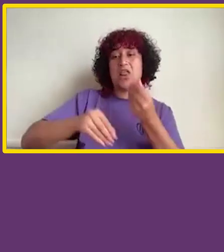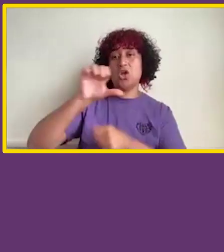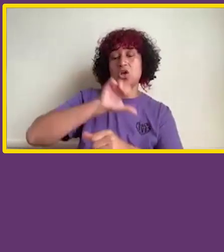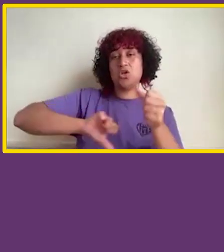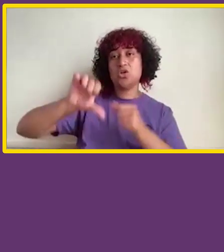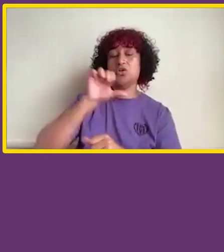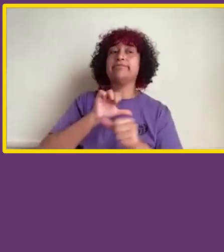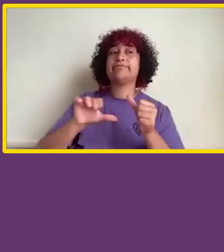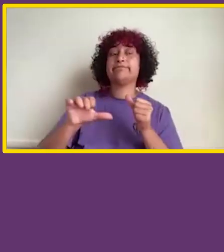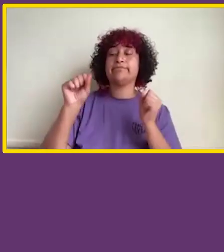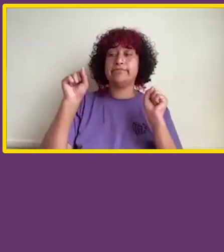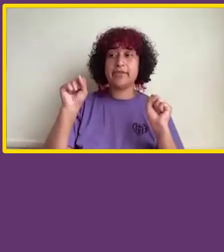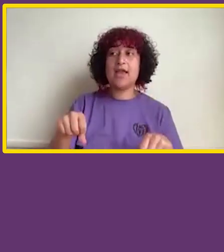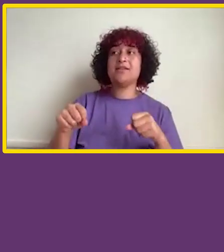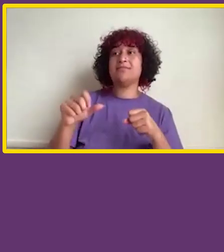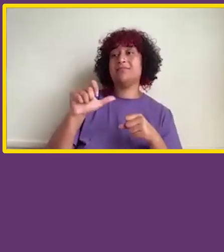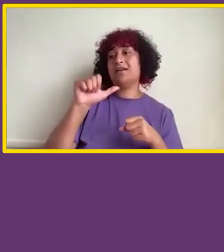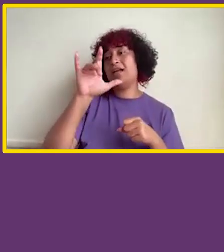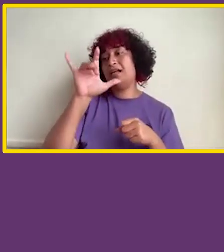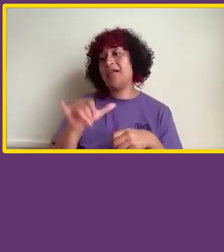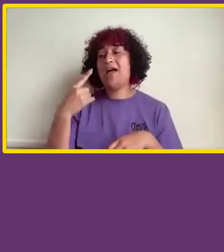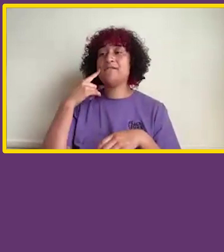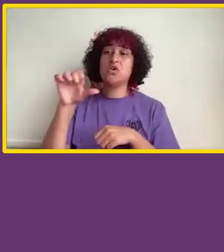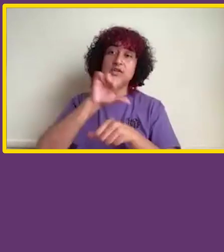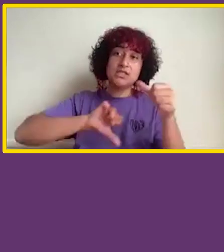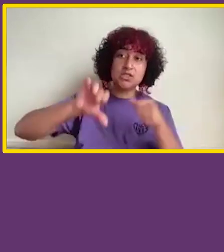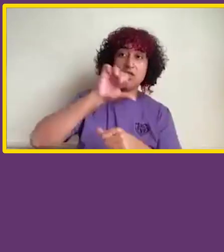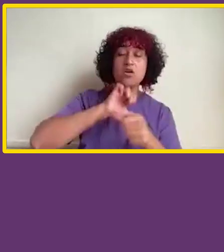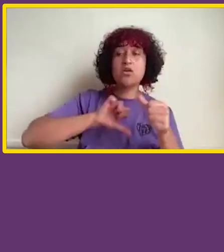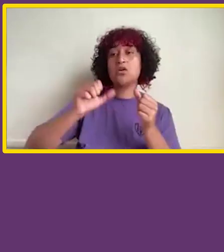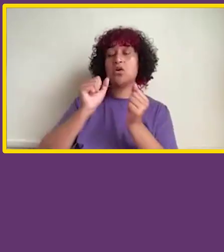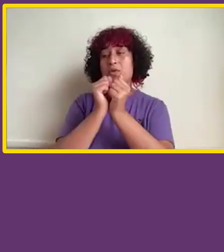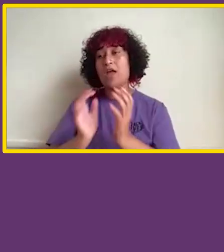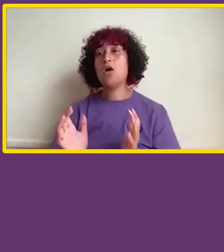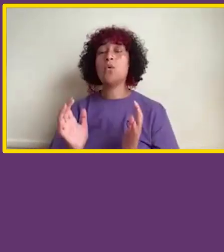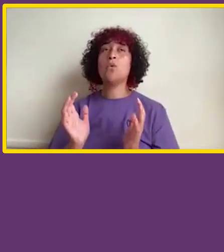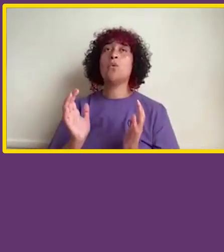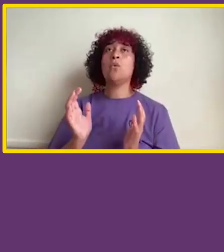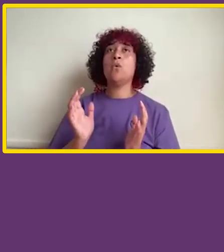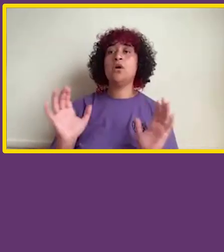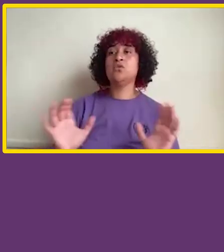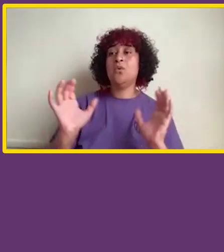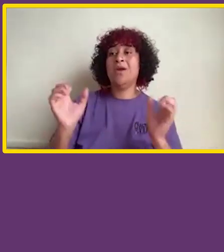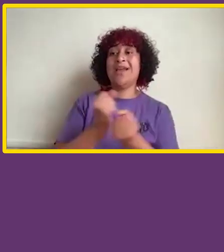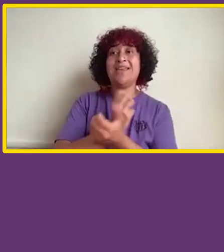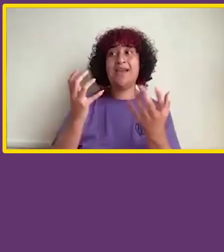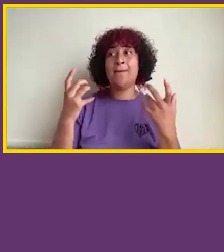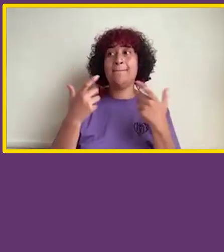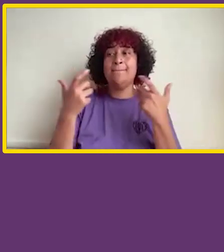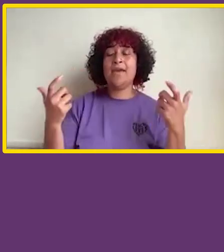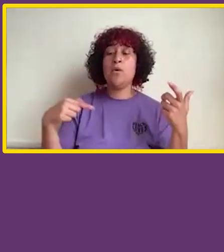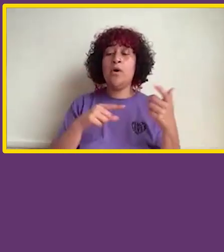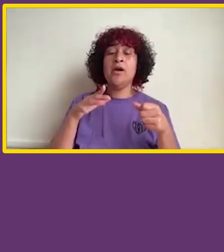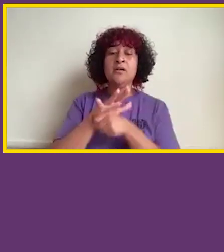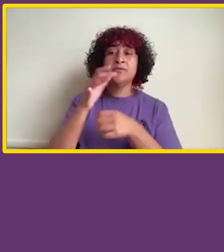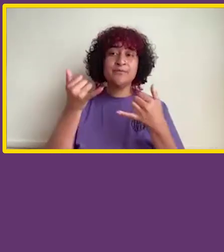We can ally for each other without doing anything. Like, we're enough right now. We can